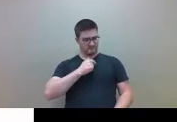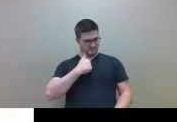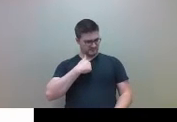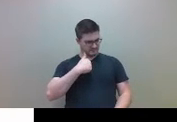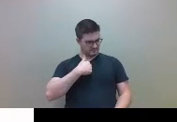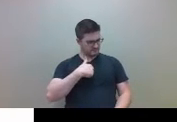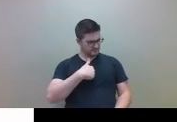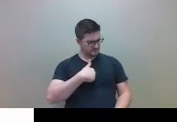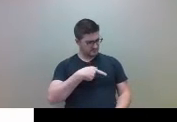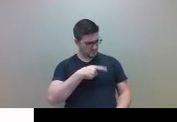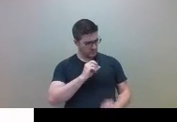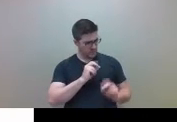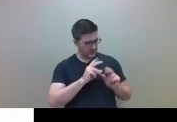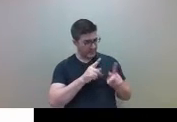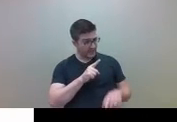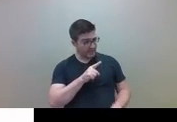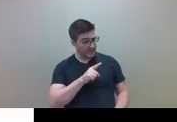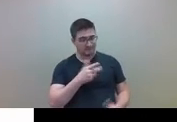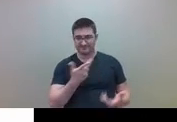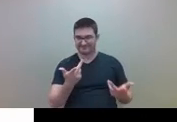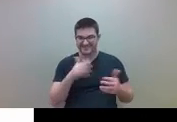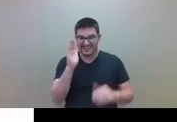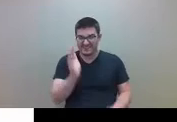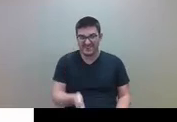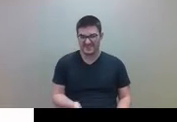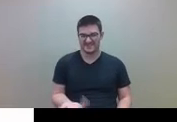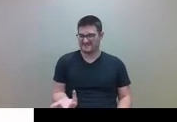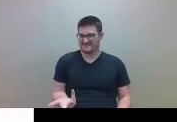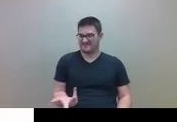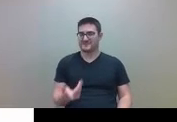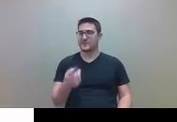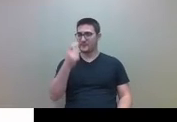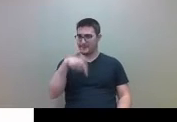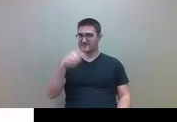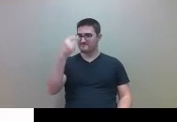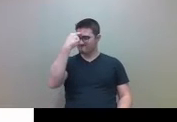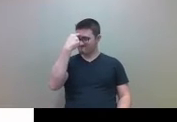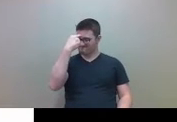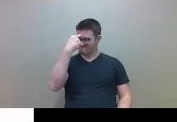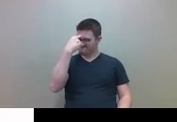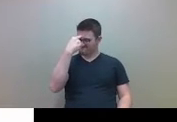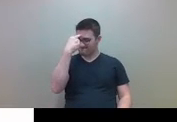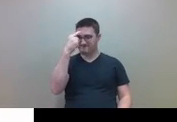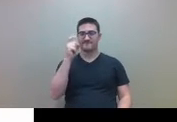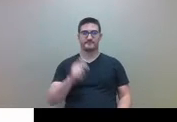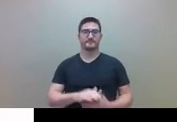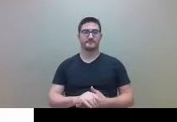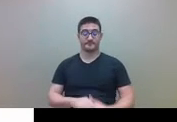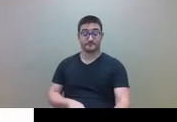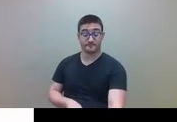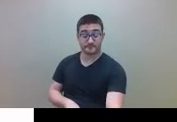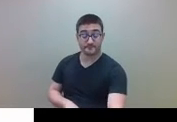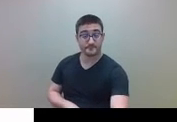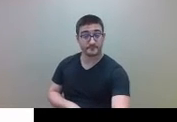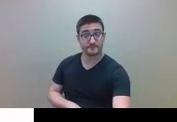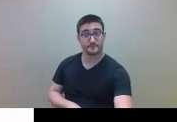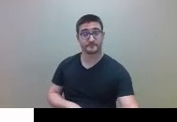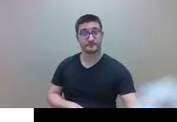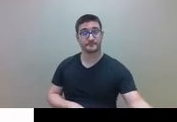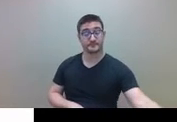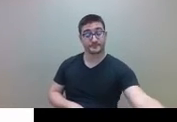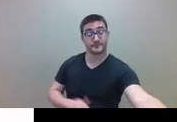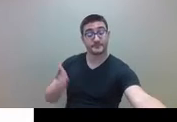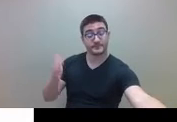to really ingrain in our brains and practice. So listening to your body, this is really important. If